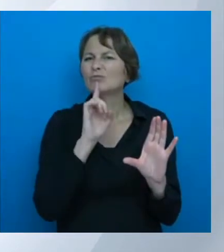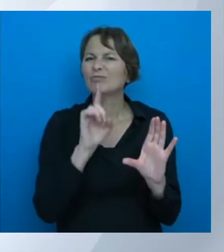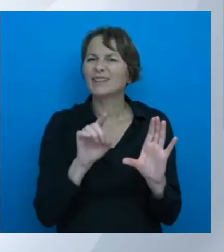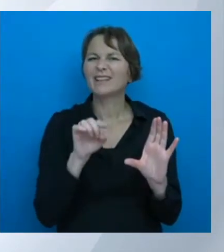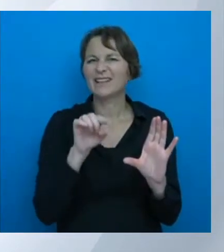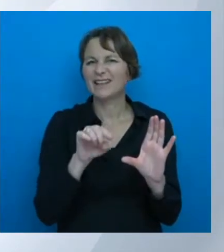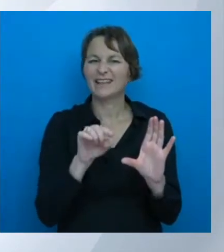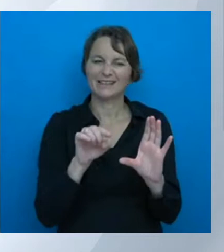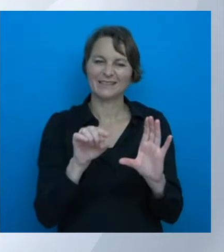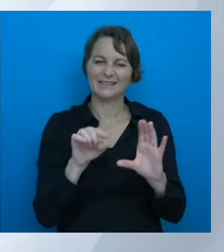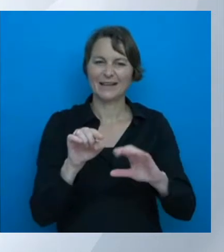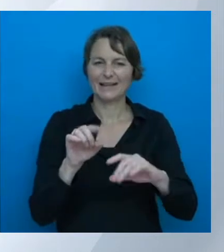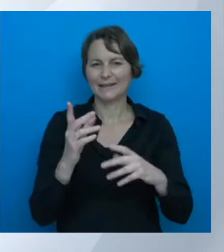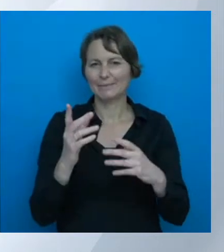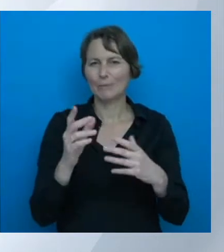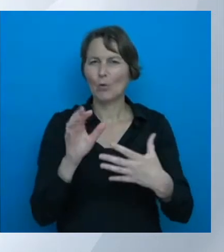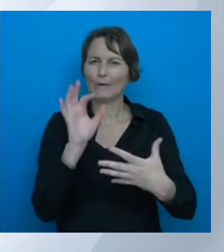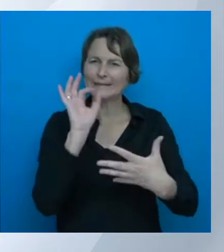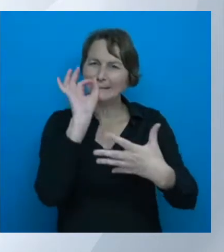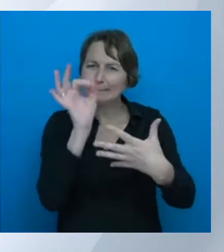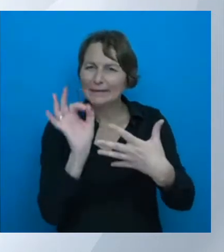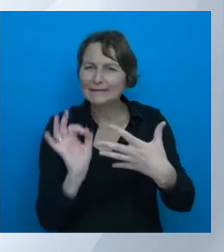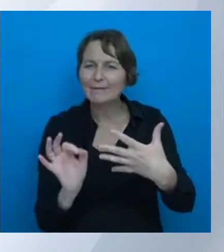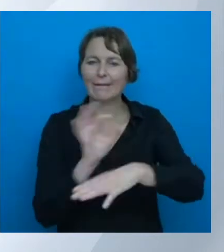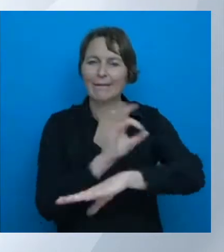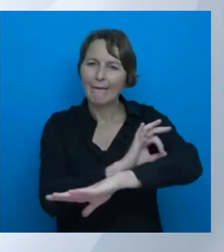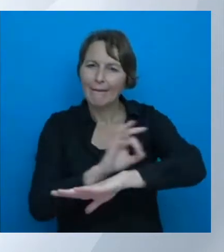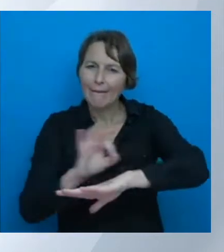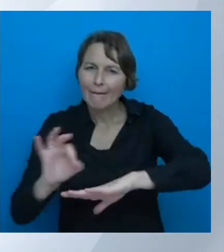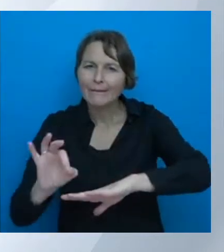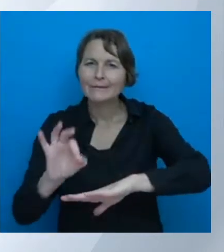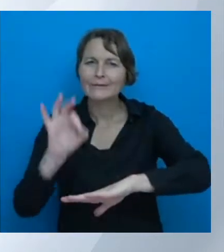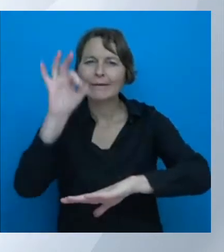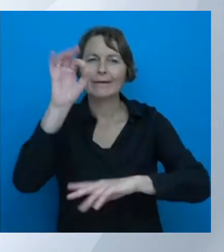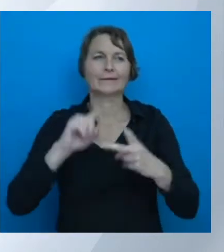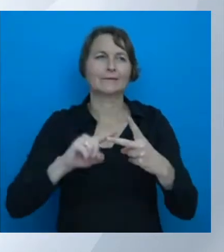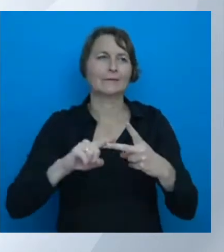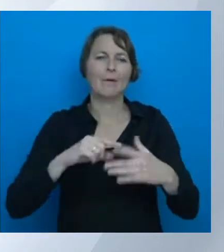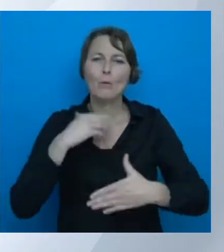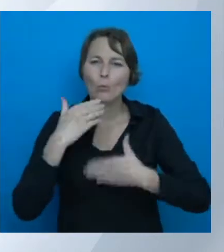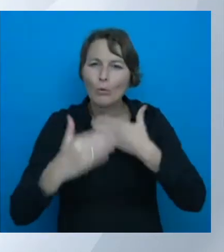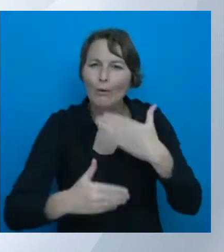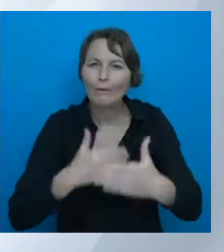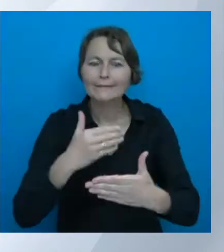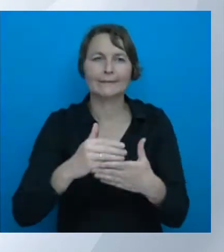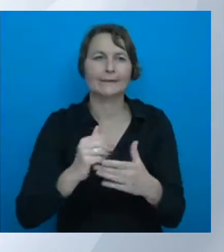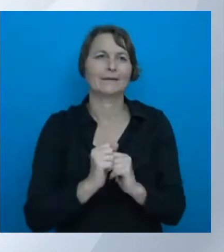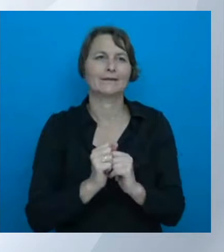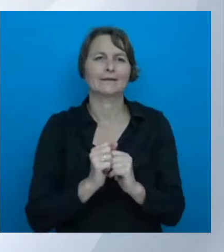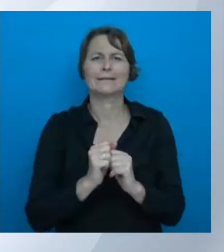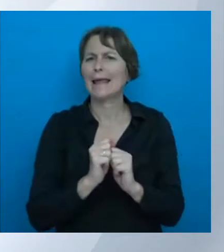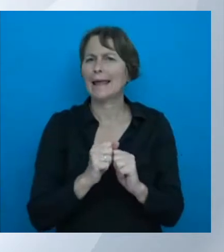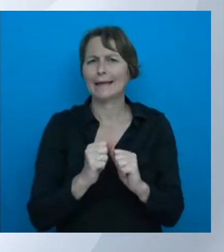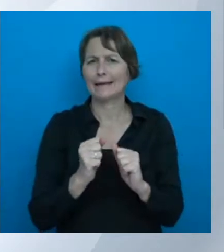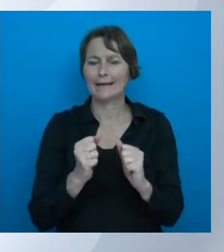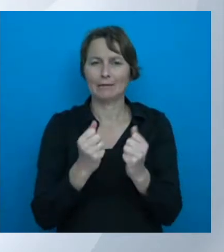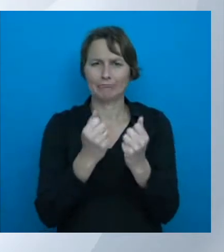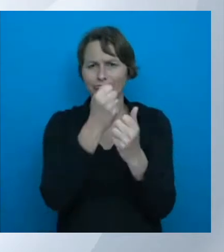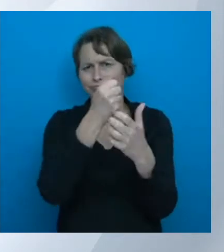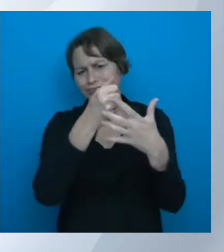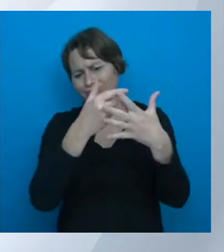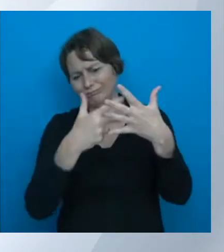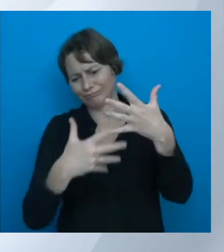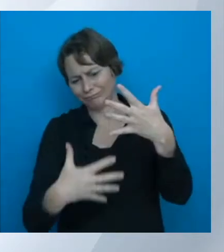architecture, platforms, and processes which together help us to quickly respond to changing business